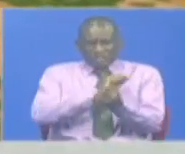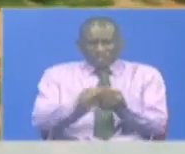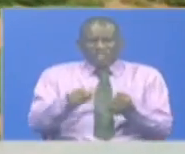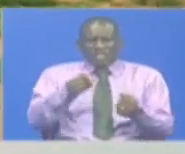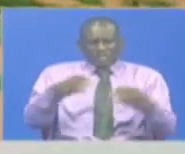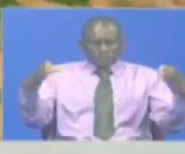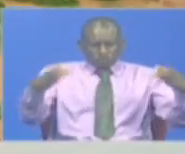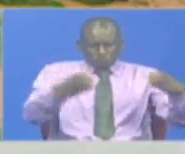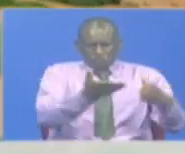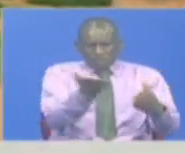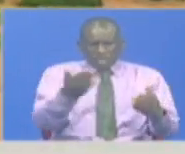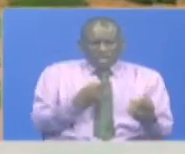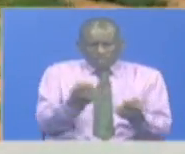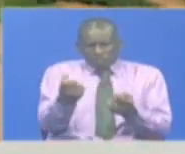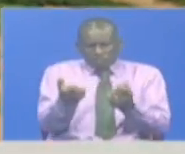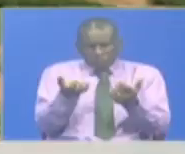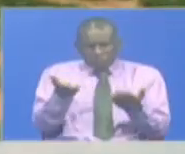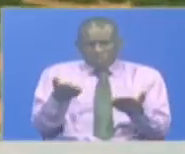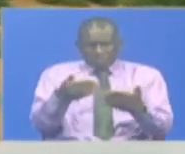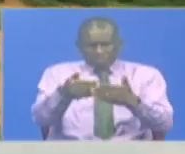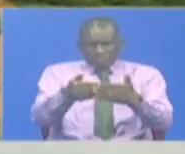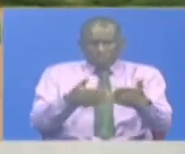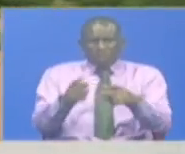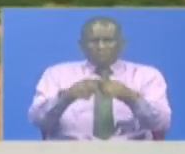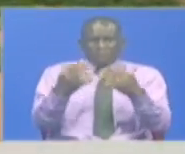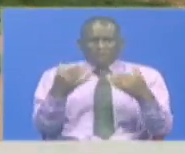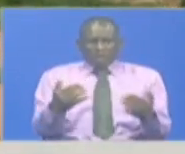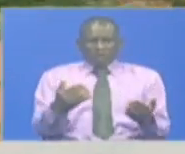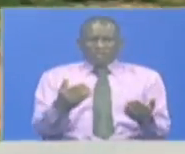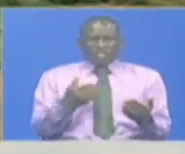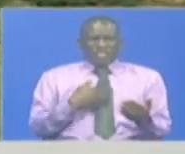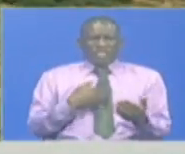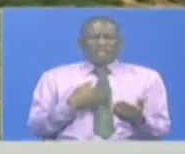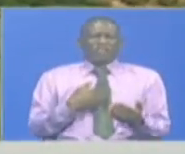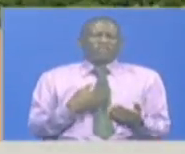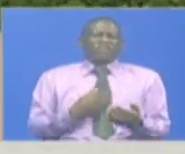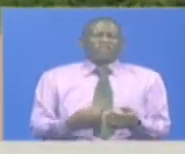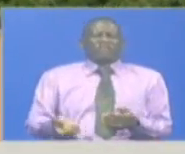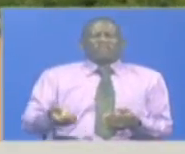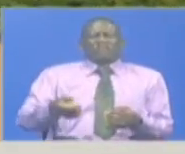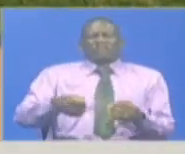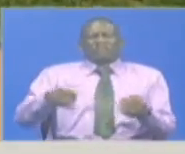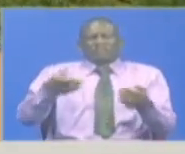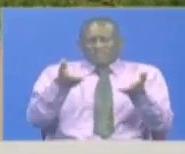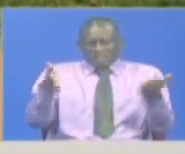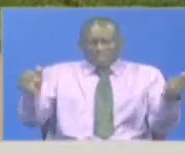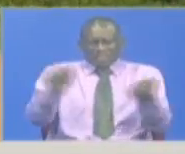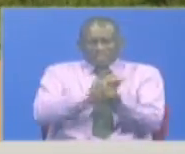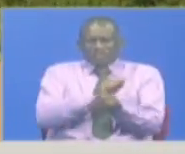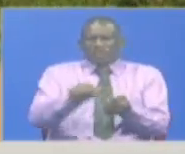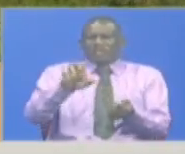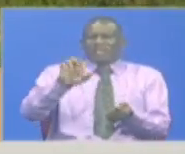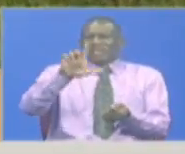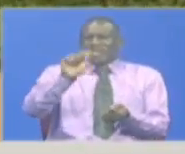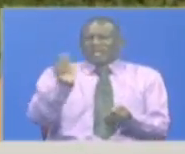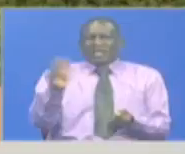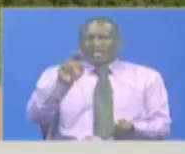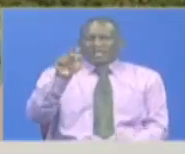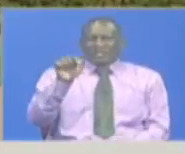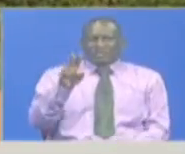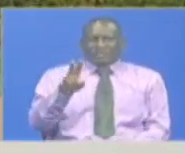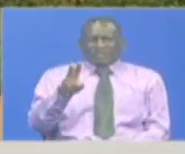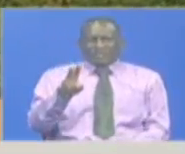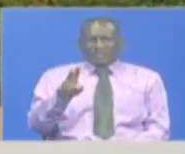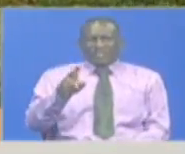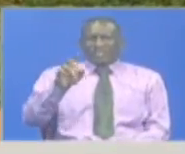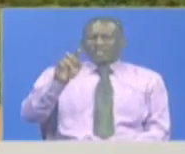communities had very little before, but now they have far much less. Leila Mohammed, NTV, in the Tana